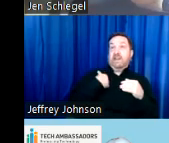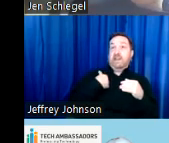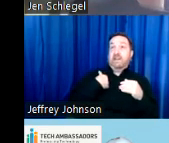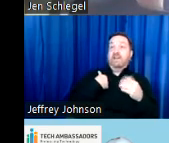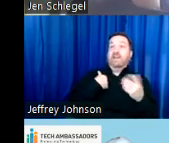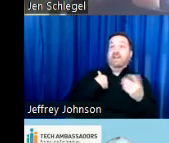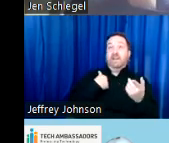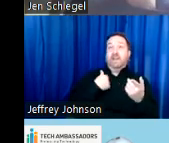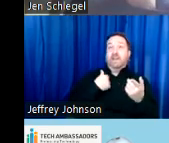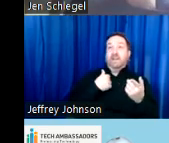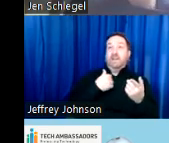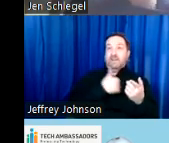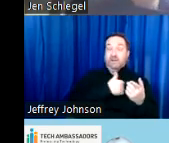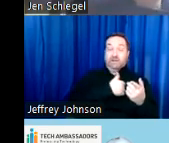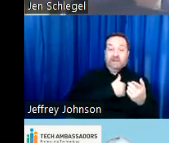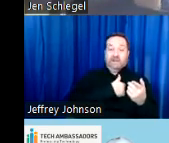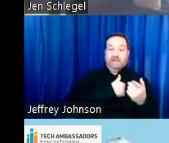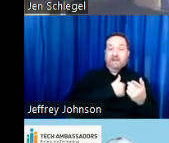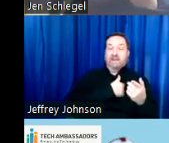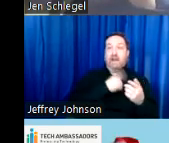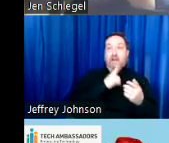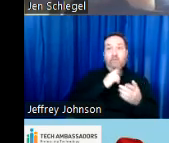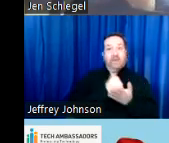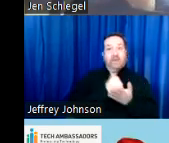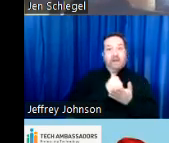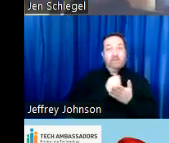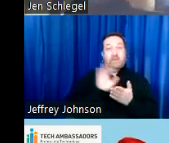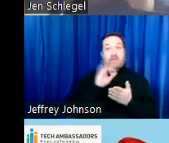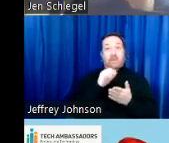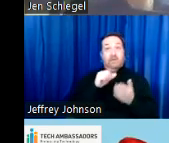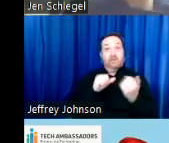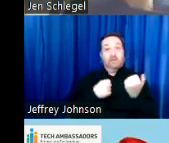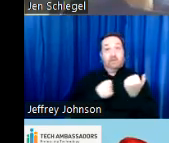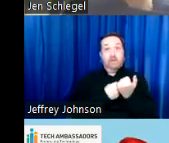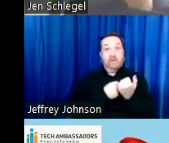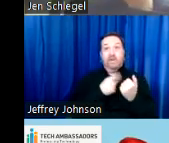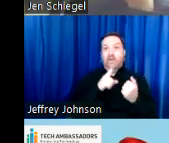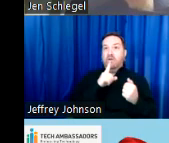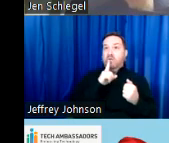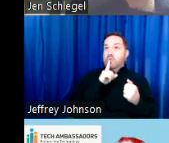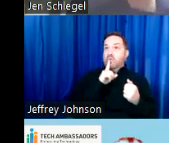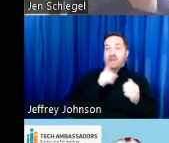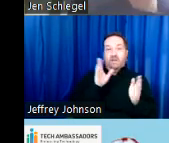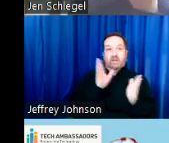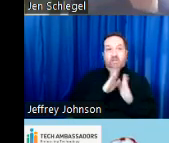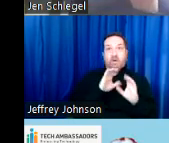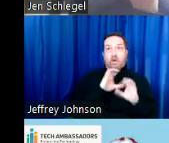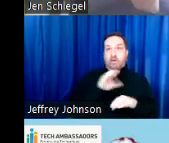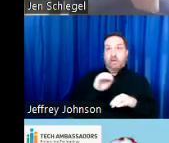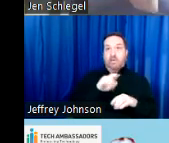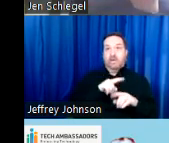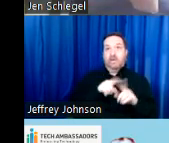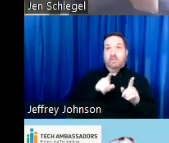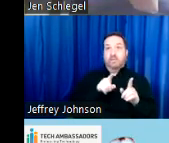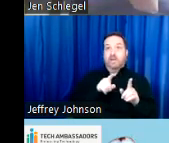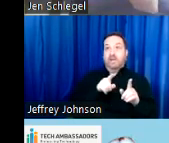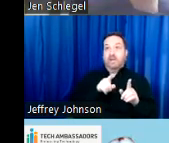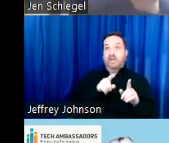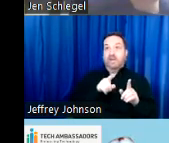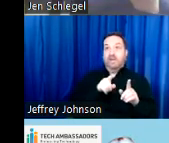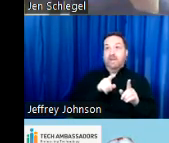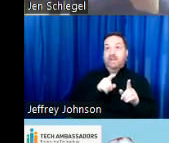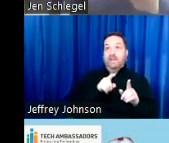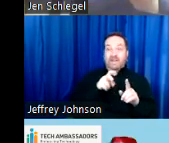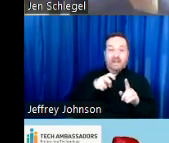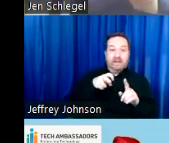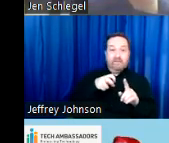very happy with their support. They're a very small company, but they caught an issue with the billing of my order